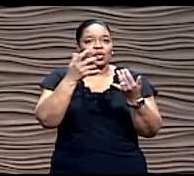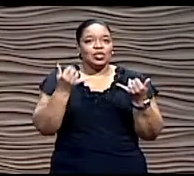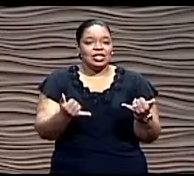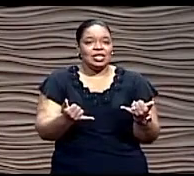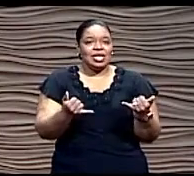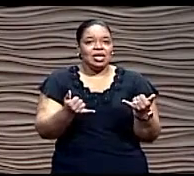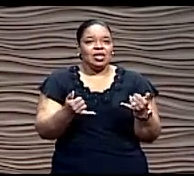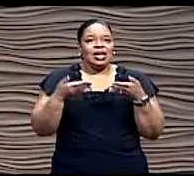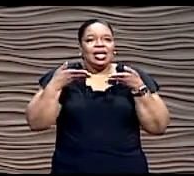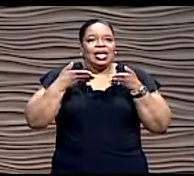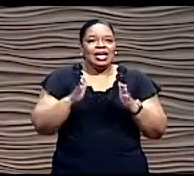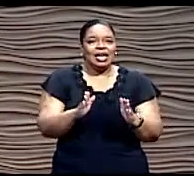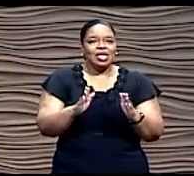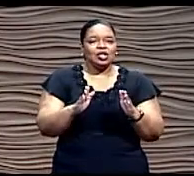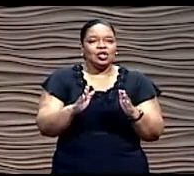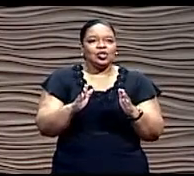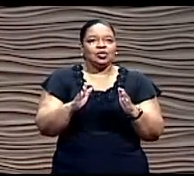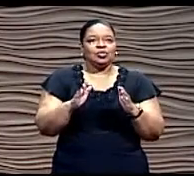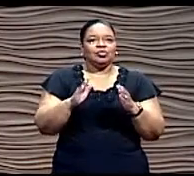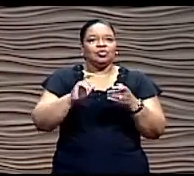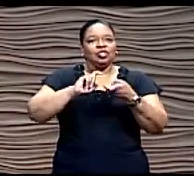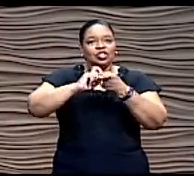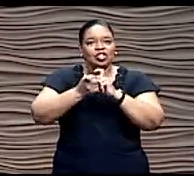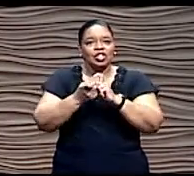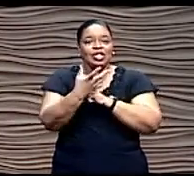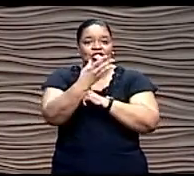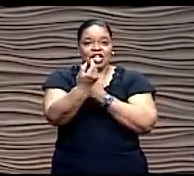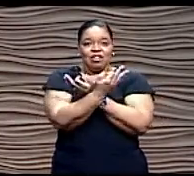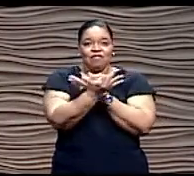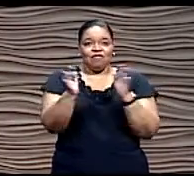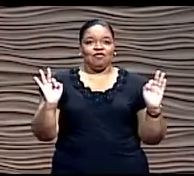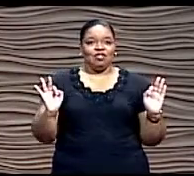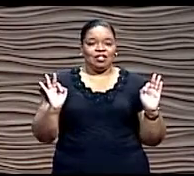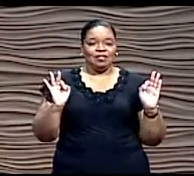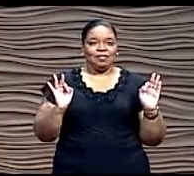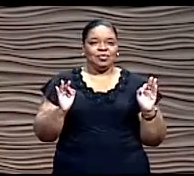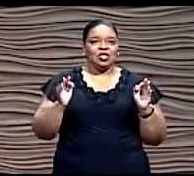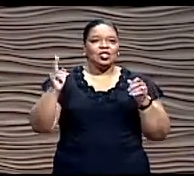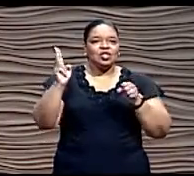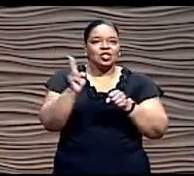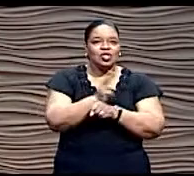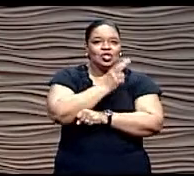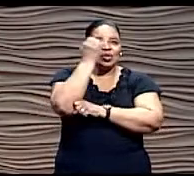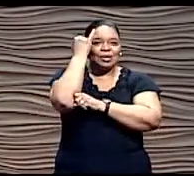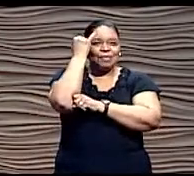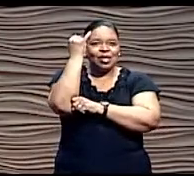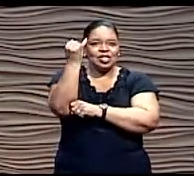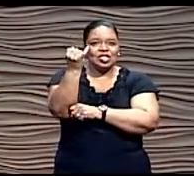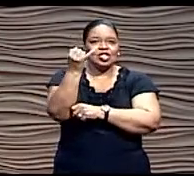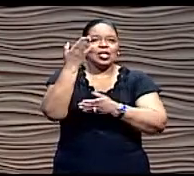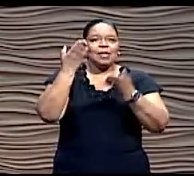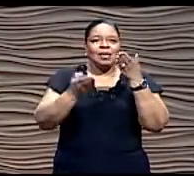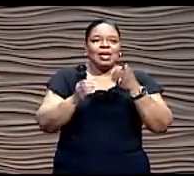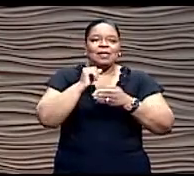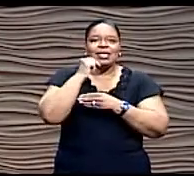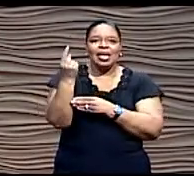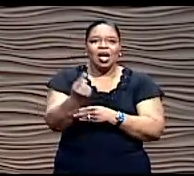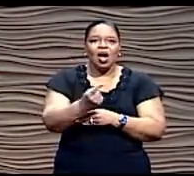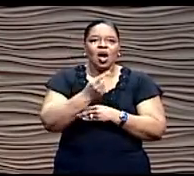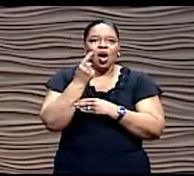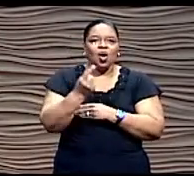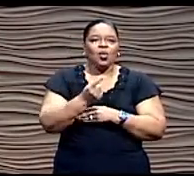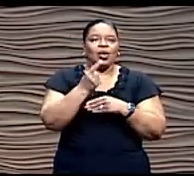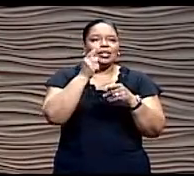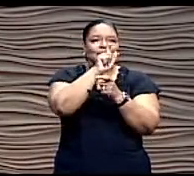be flexible and free. To use imagination. It may not be always